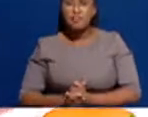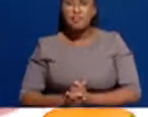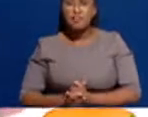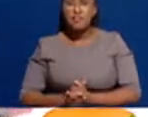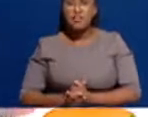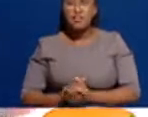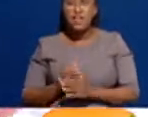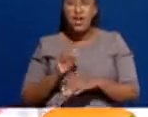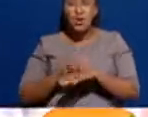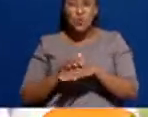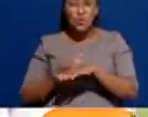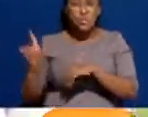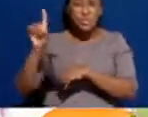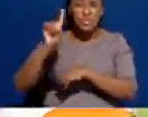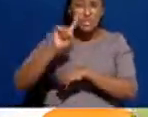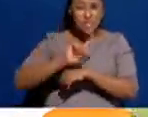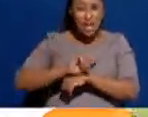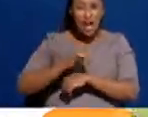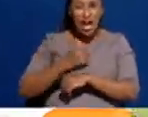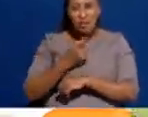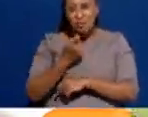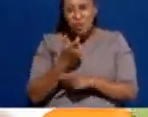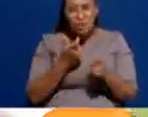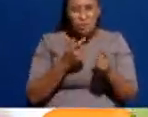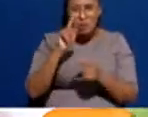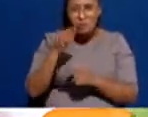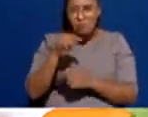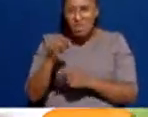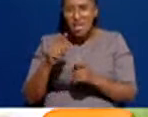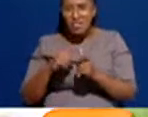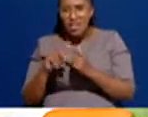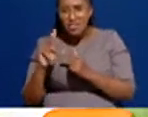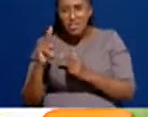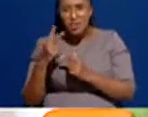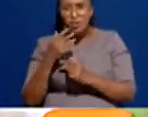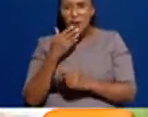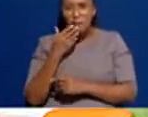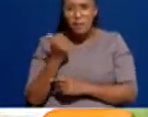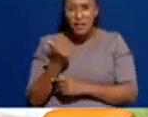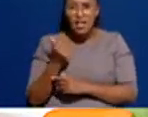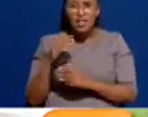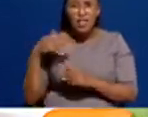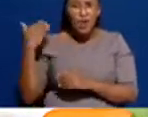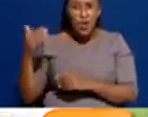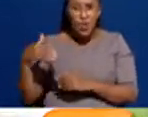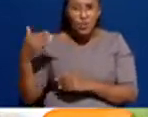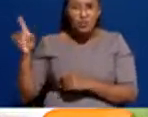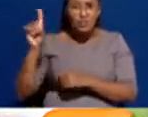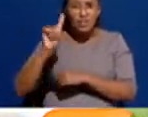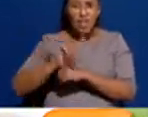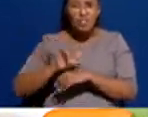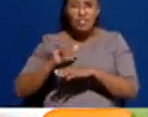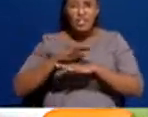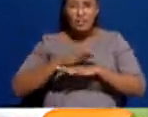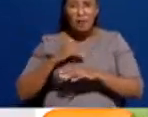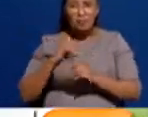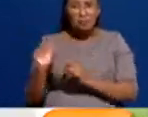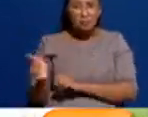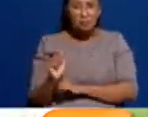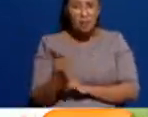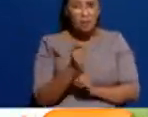Day was good today. It's just a couple of mistakes in the first nine. Second nine was much better. It's always all the day second nine I've played much